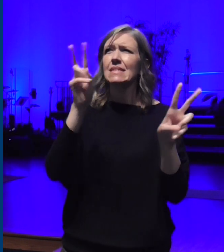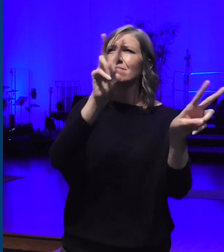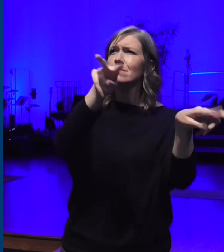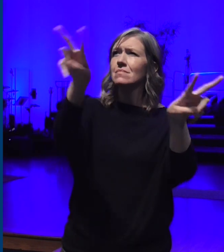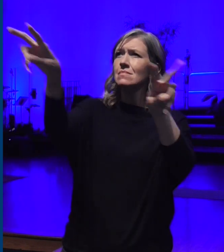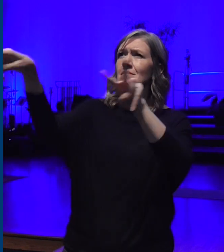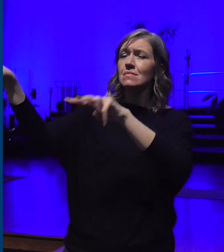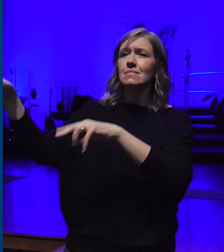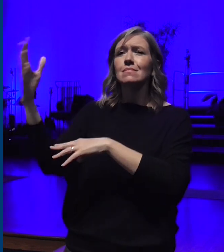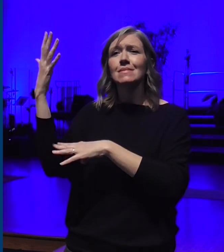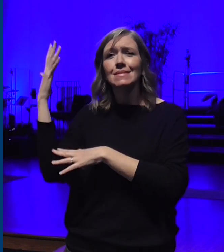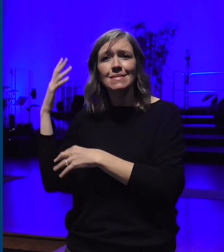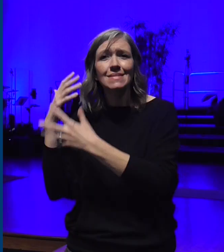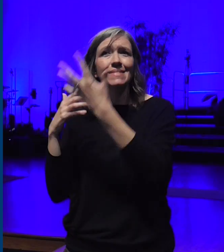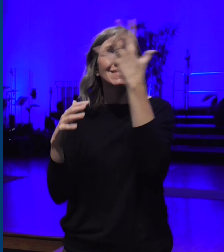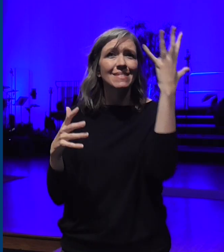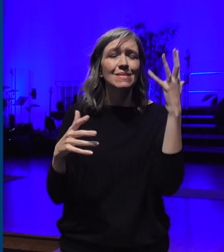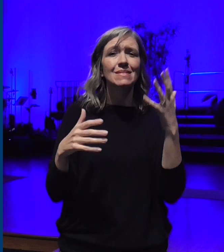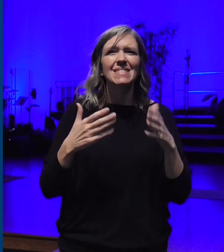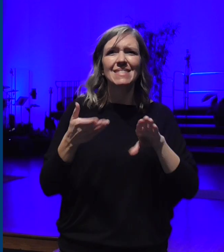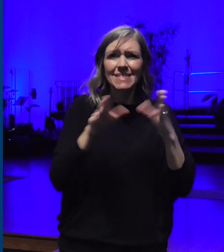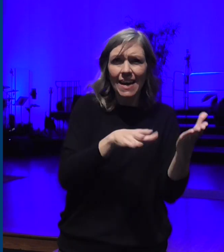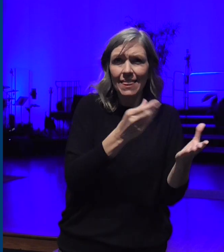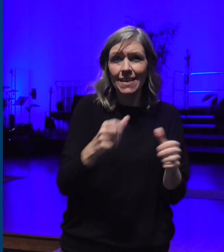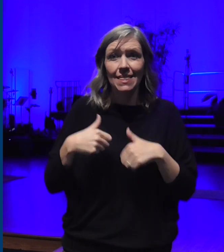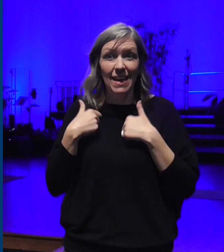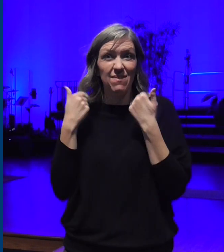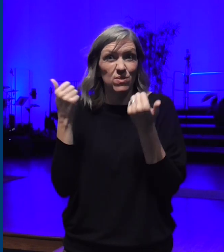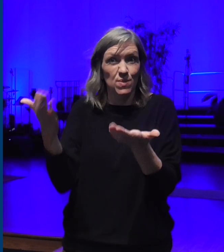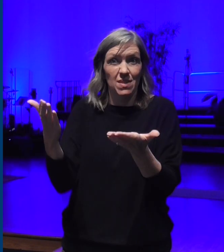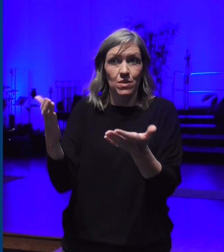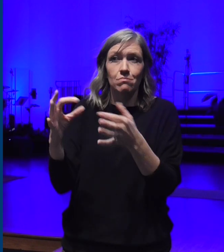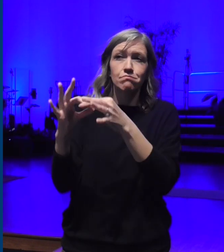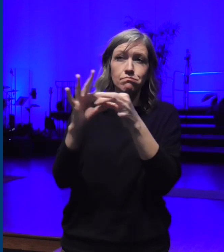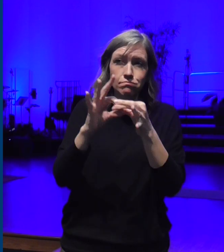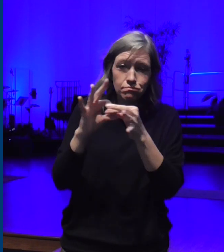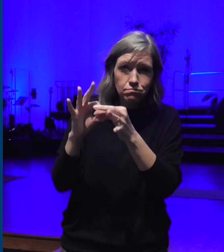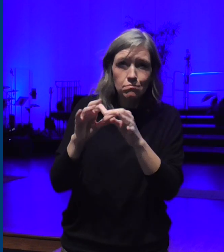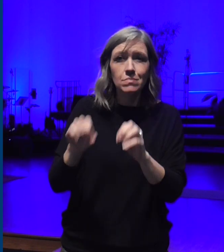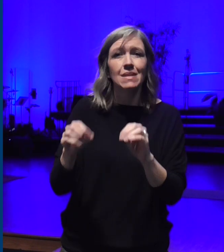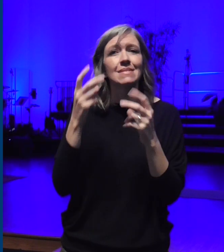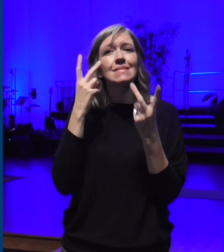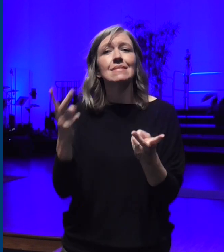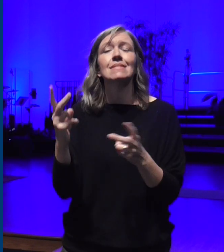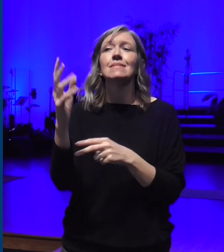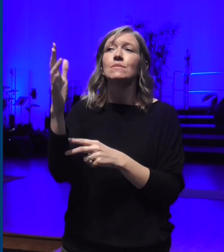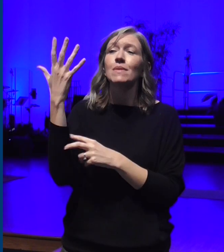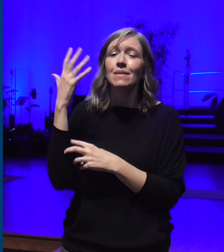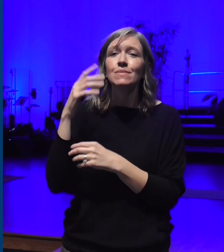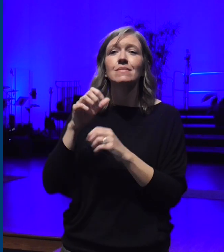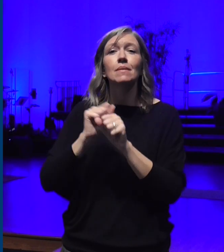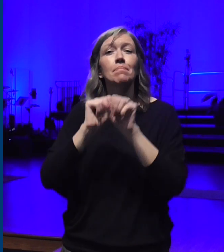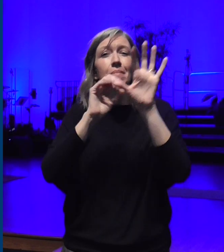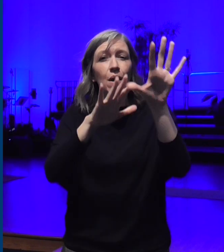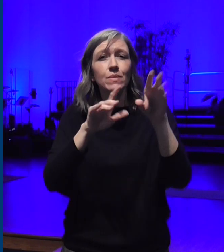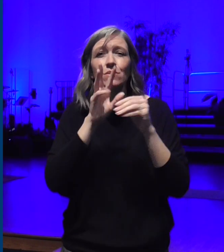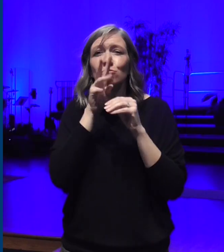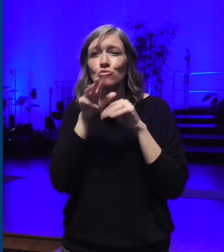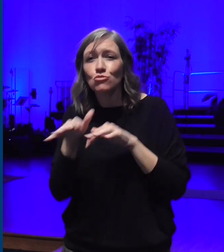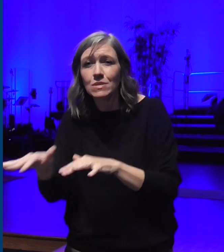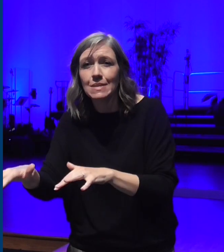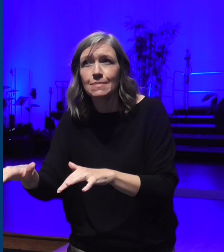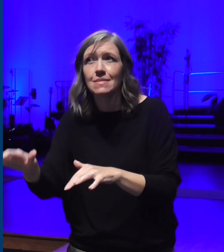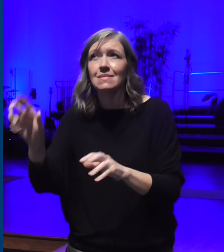of death and life, their joyous, inseparable unity, as taught in woods and meadows, plains and mountains and streams of our